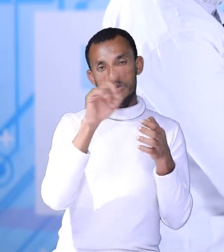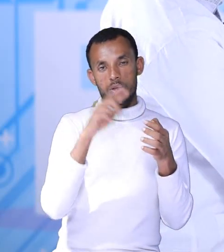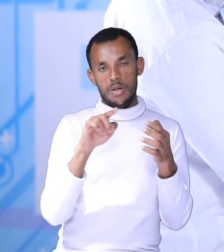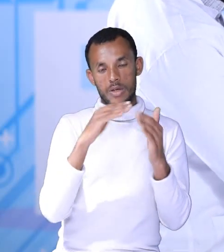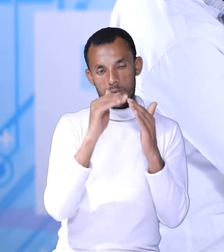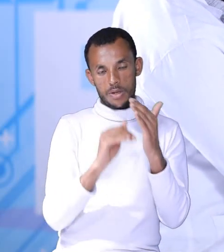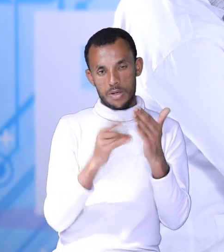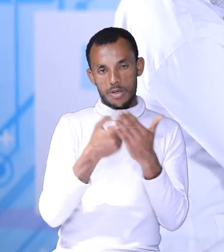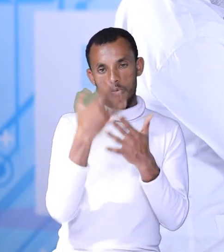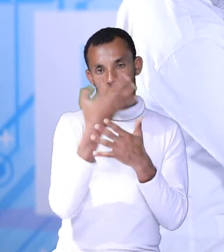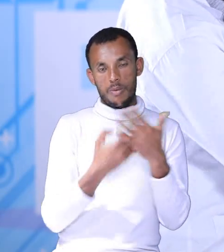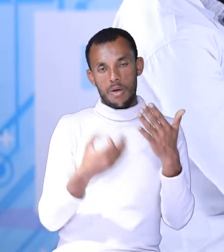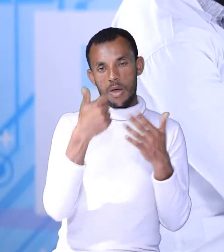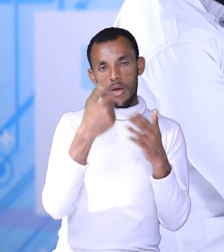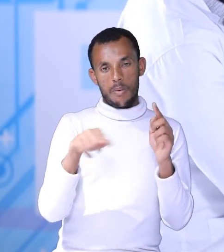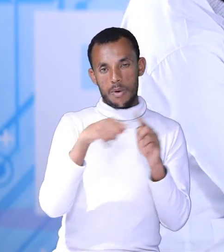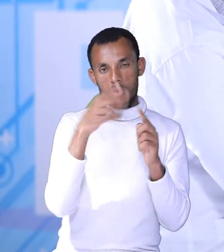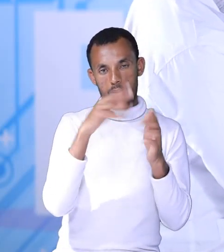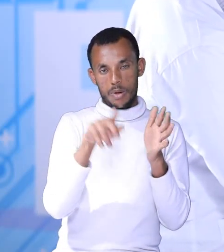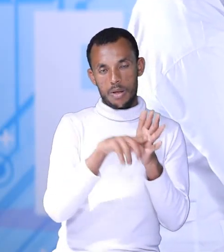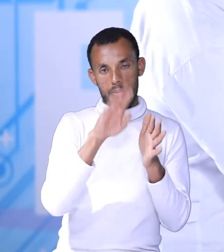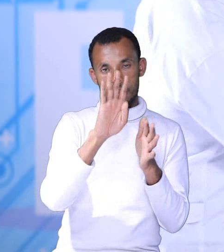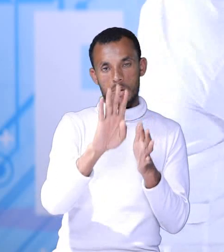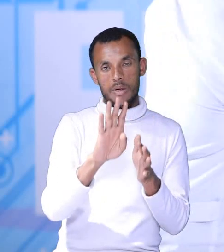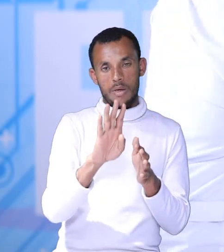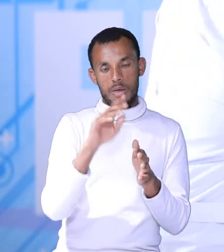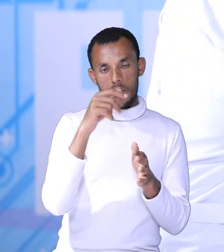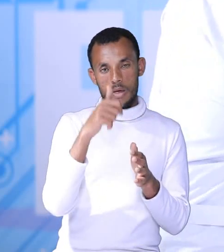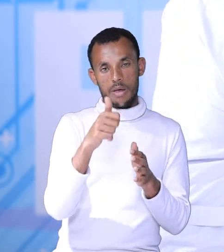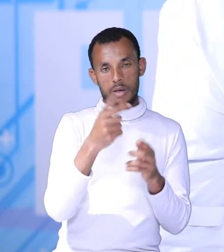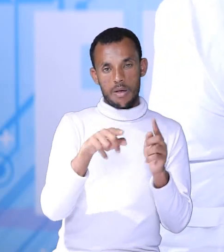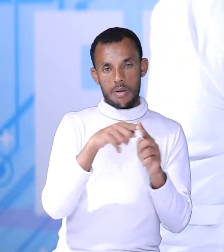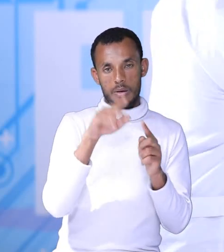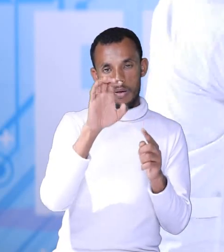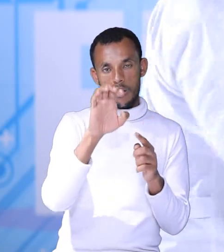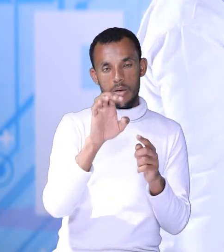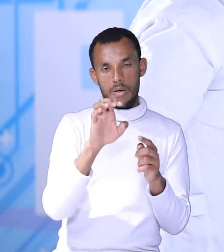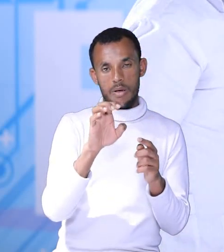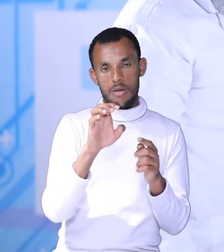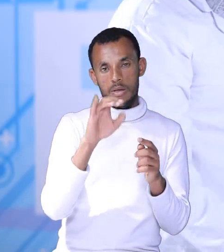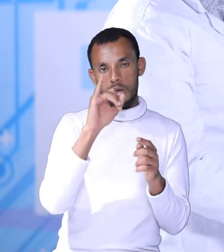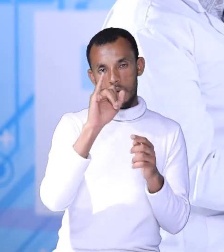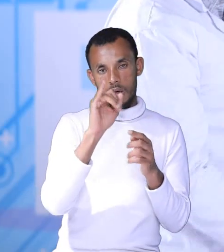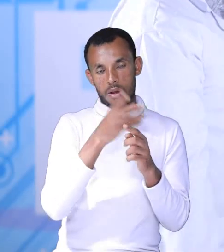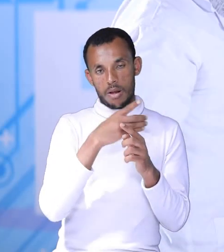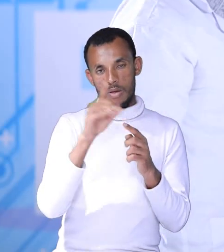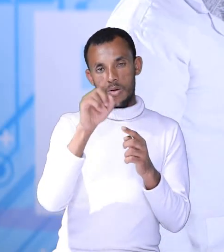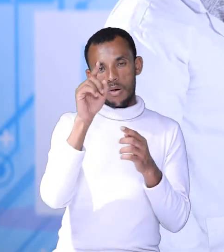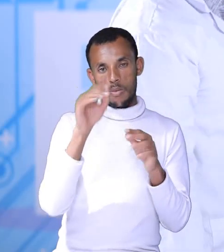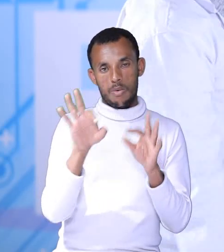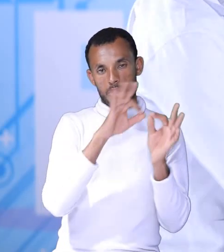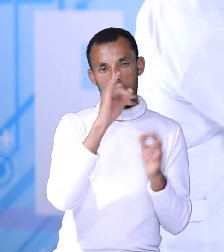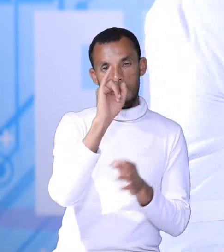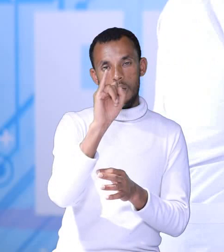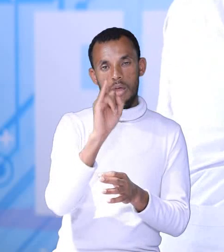therefore A plus or minus B is this, A plus E in the I direction. You can apply, you can just put I in the